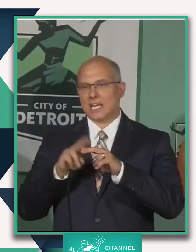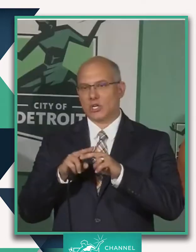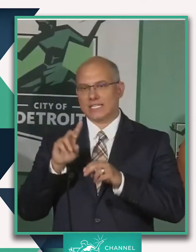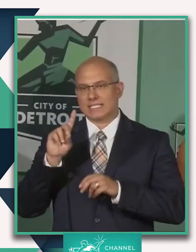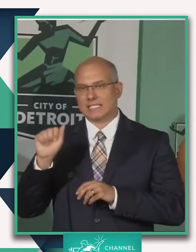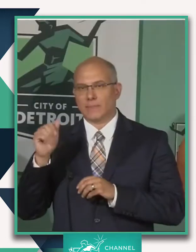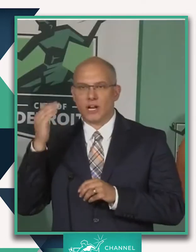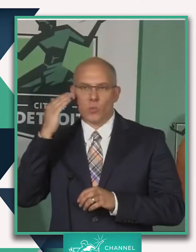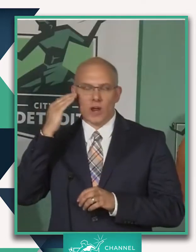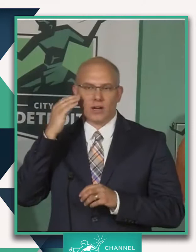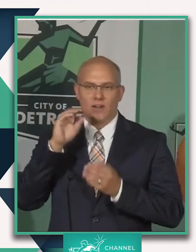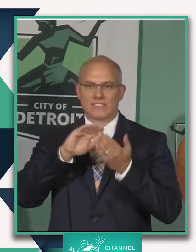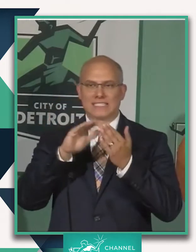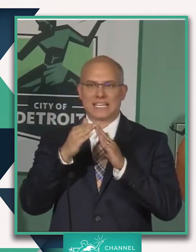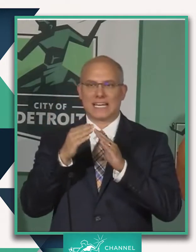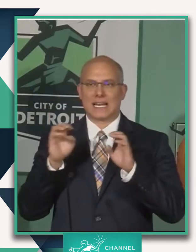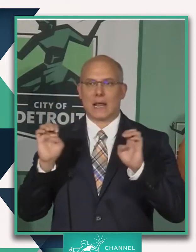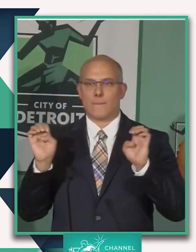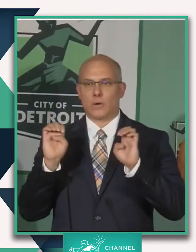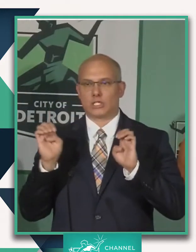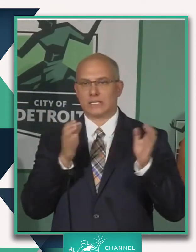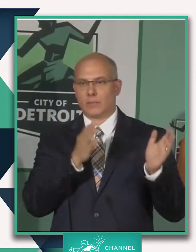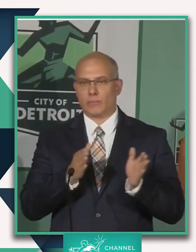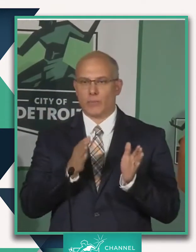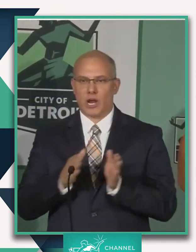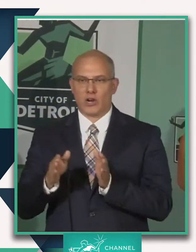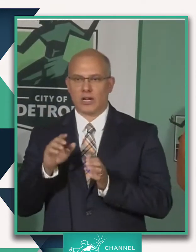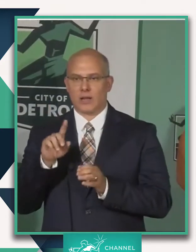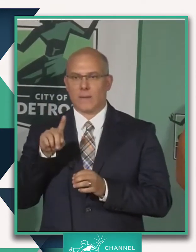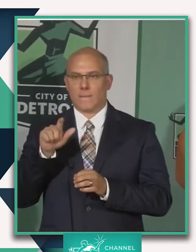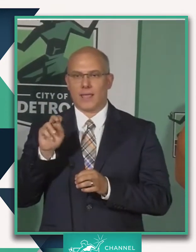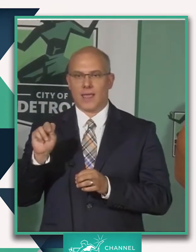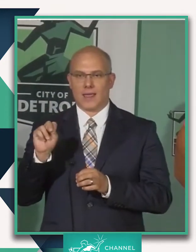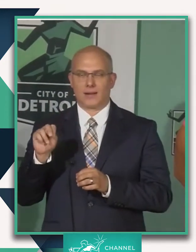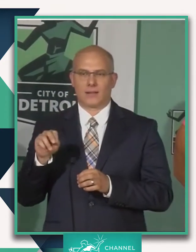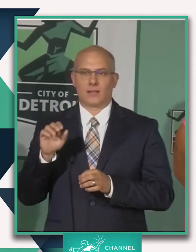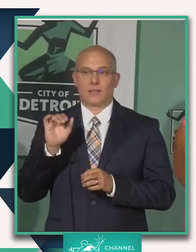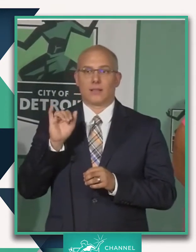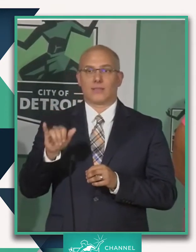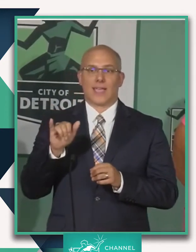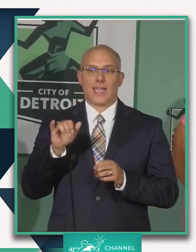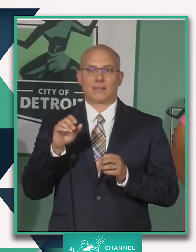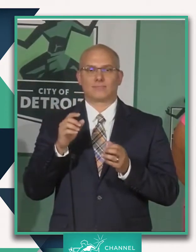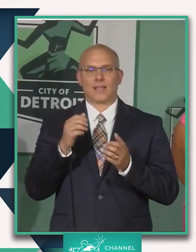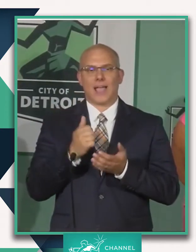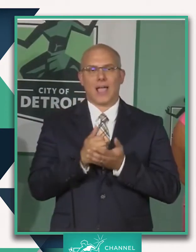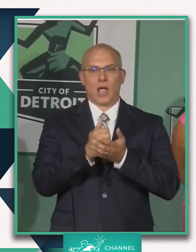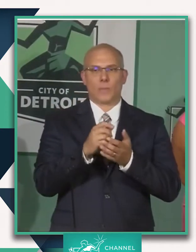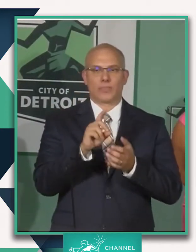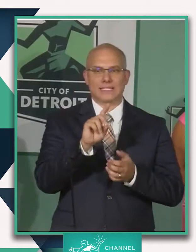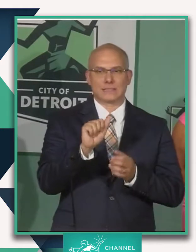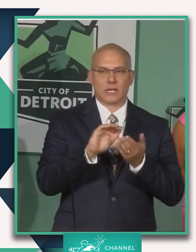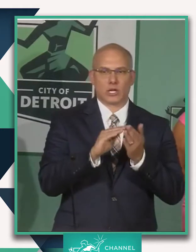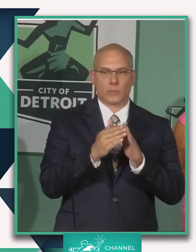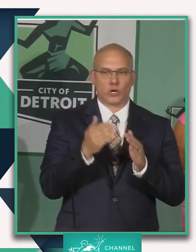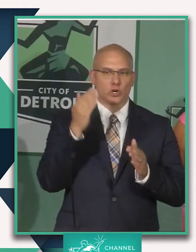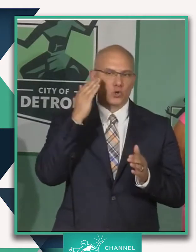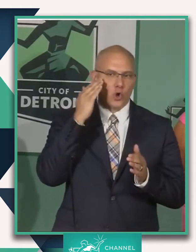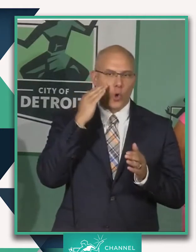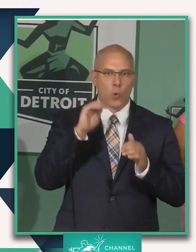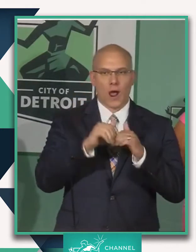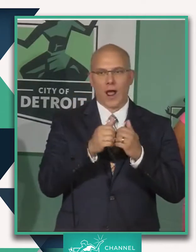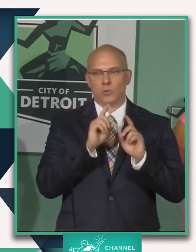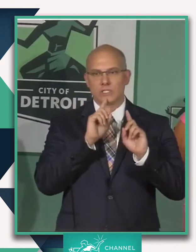Number 6, increase disability awareness for our city emergency preparedness plans. That's